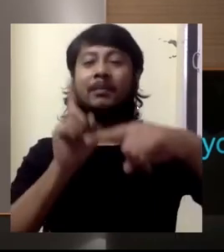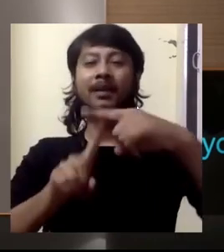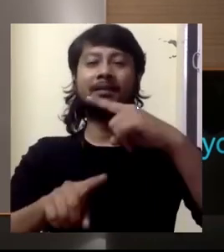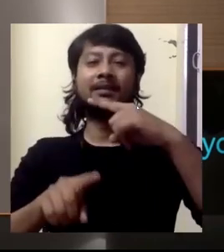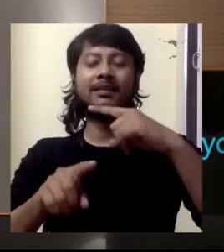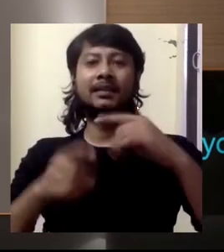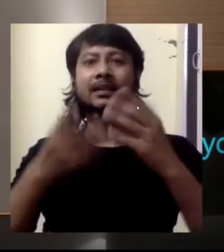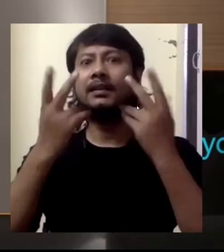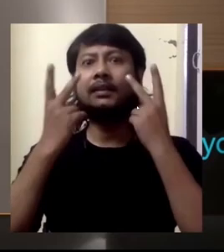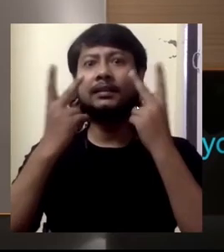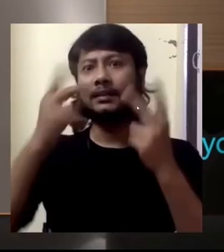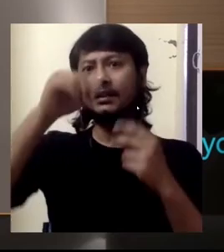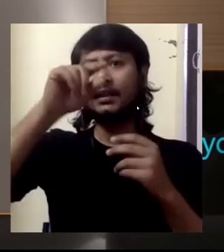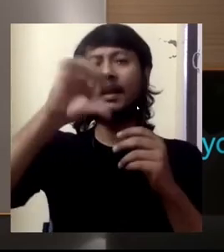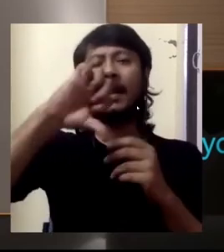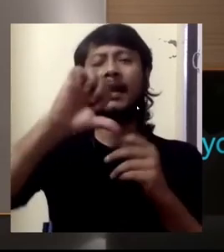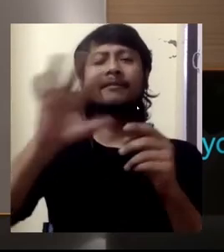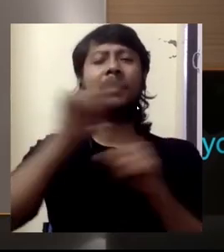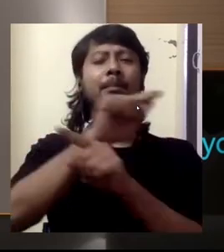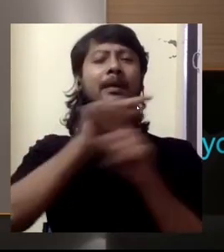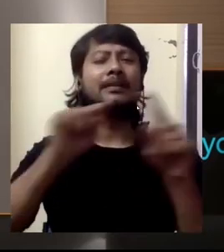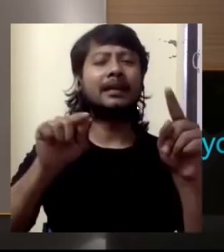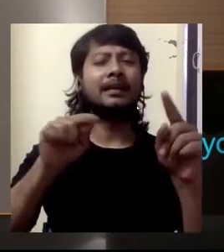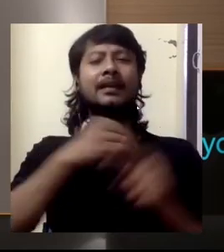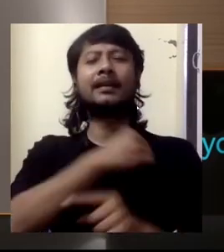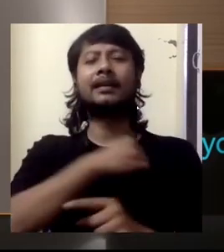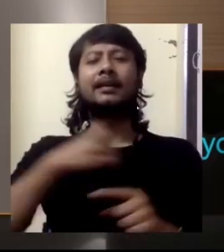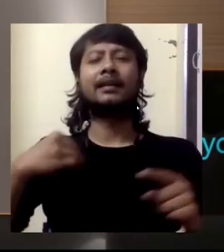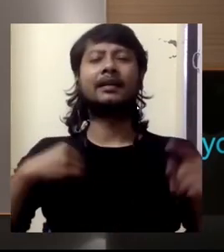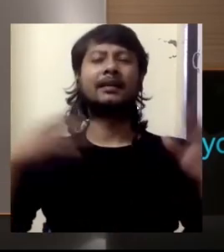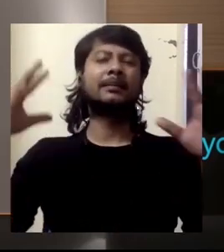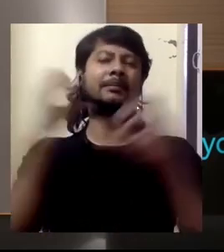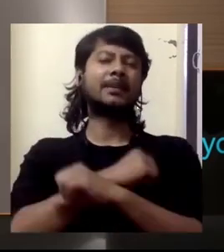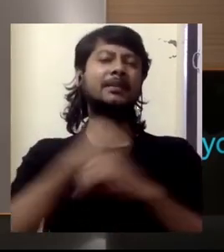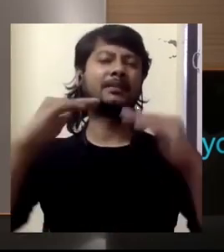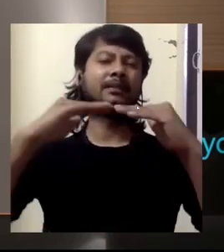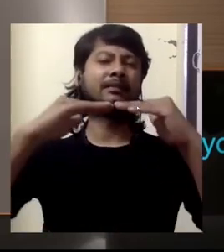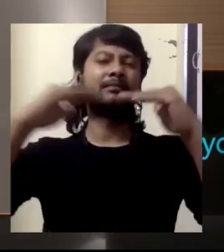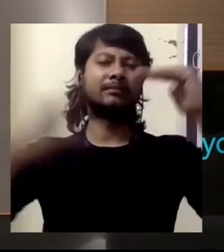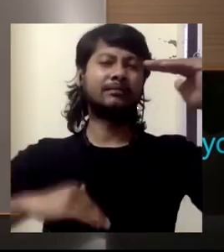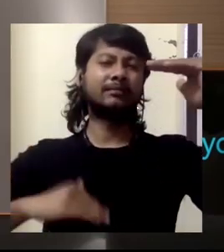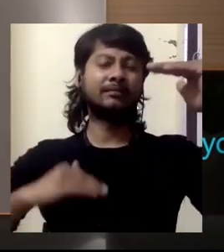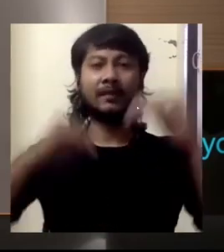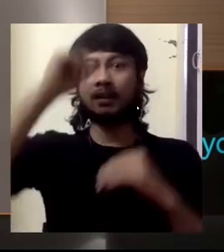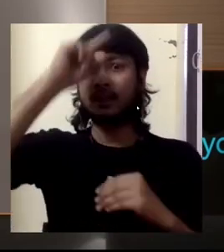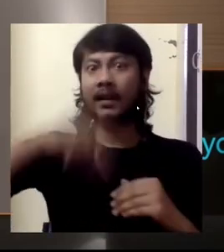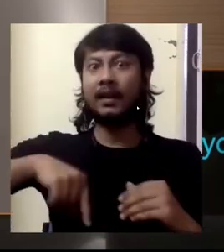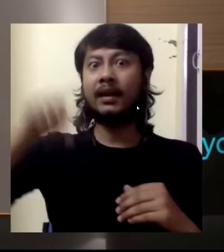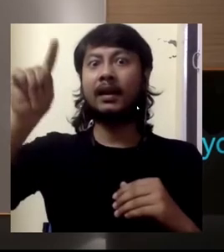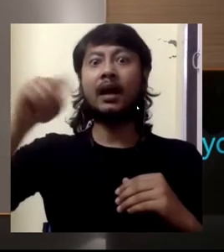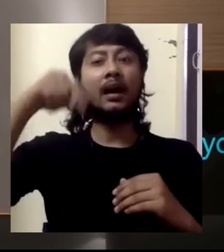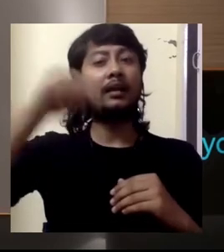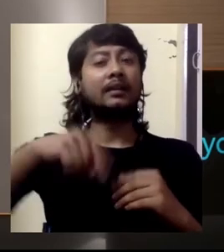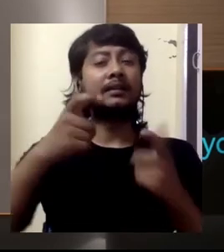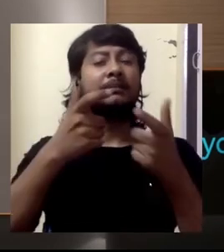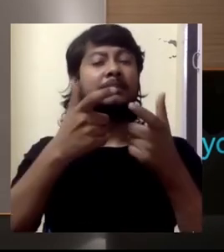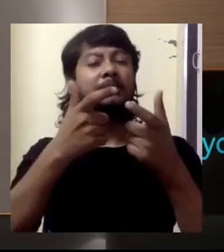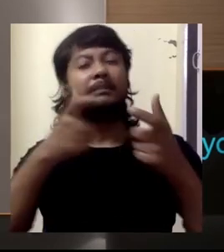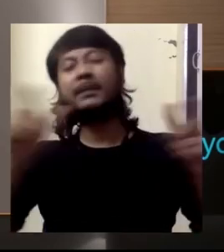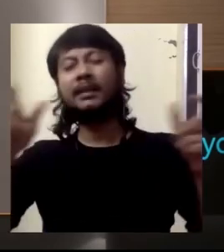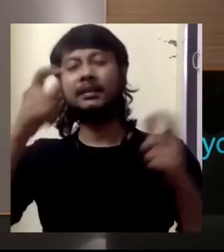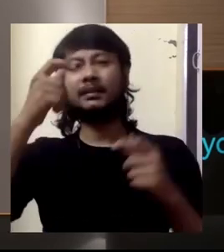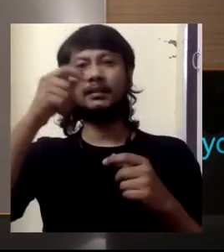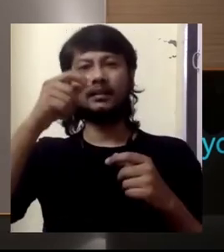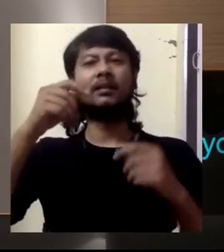gap. India has 1/3 of the global burden of mental illness. 1/3 depression